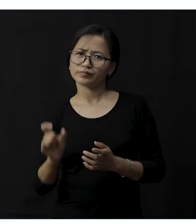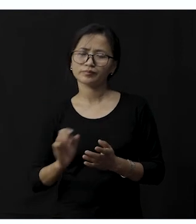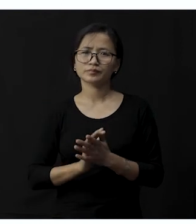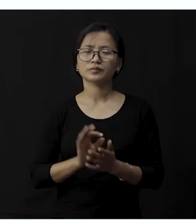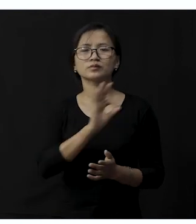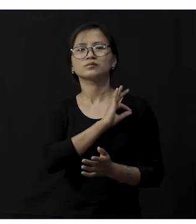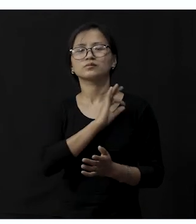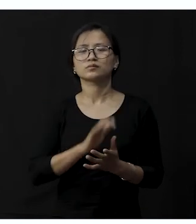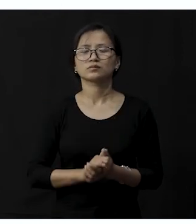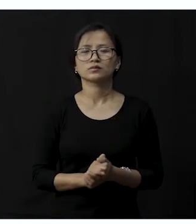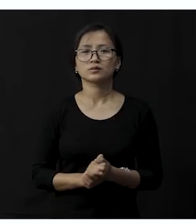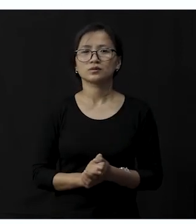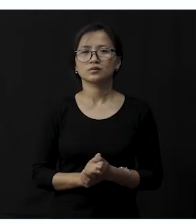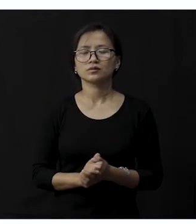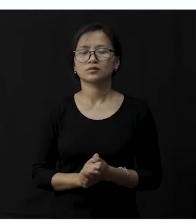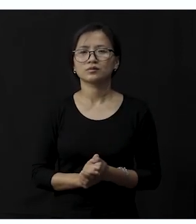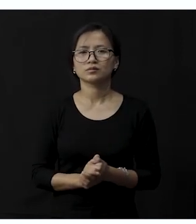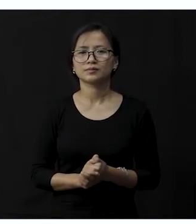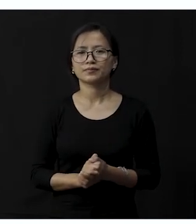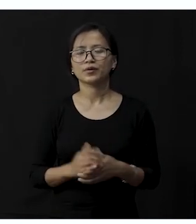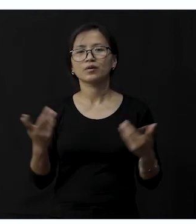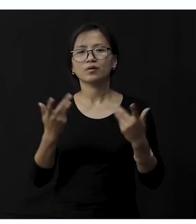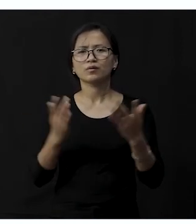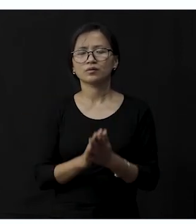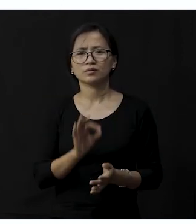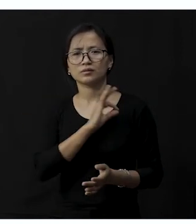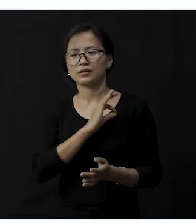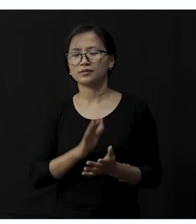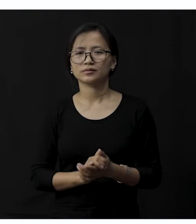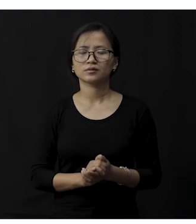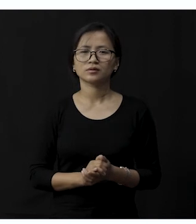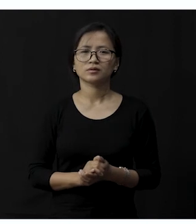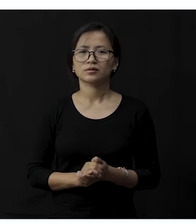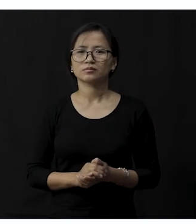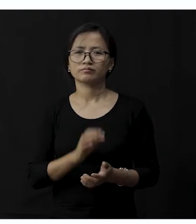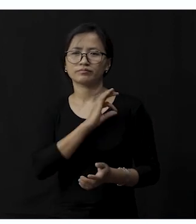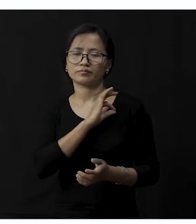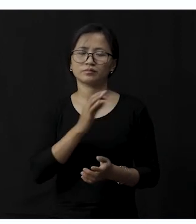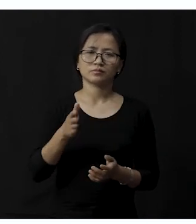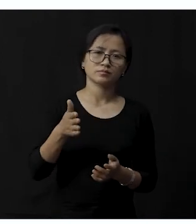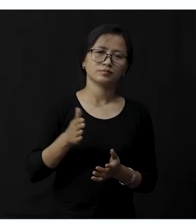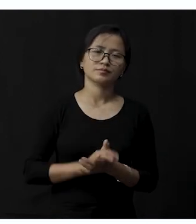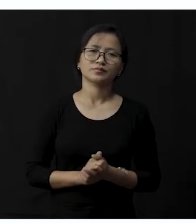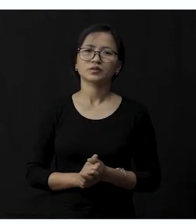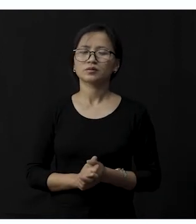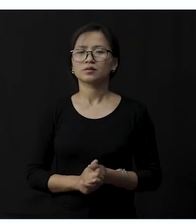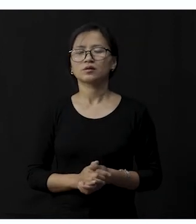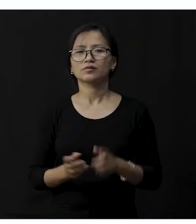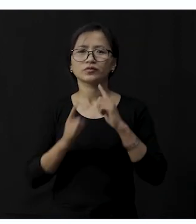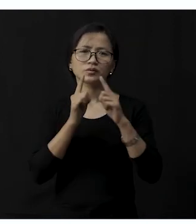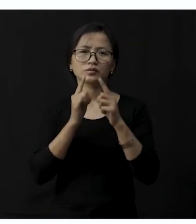does she behave like? What are her likes and what are her dislikes? So if I were to describe